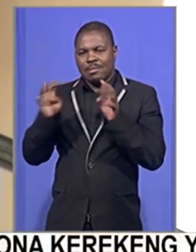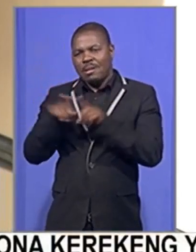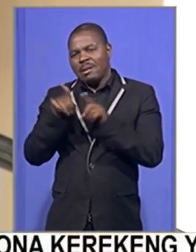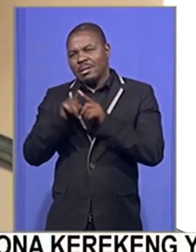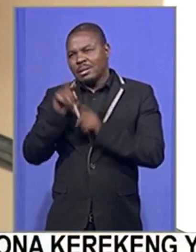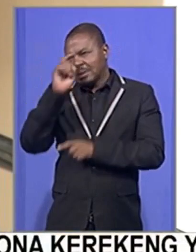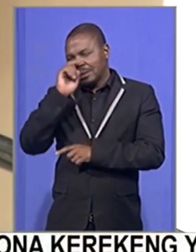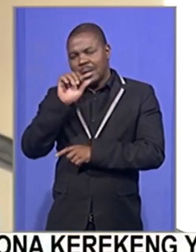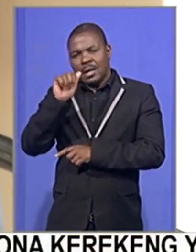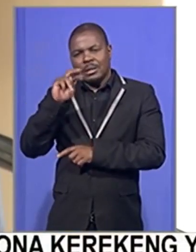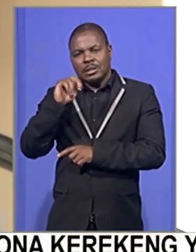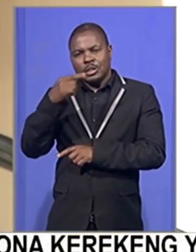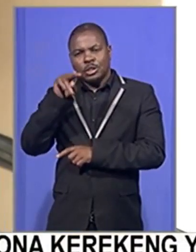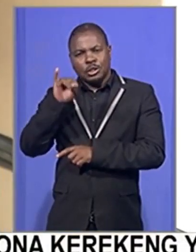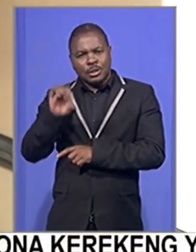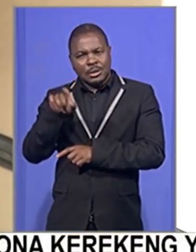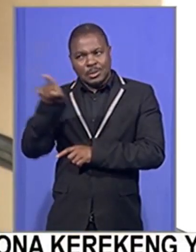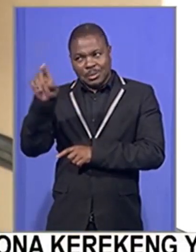will remember,